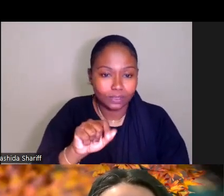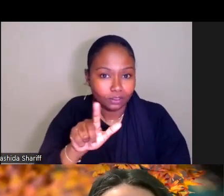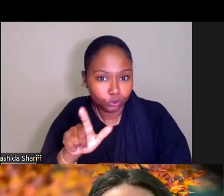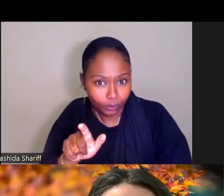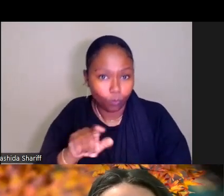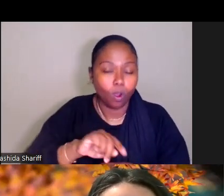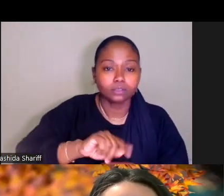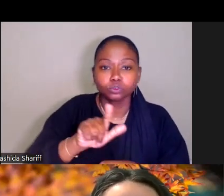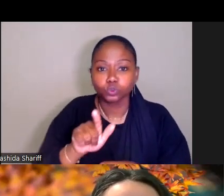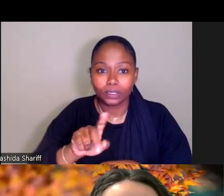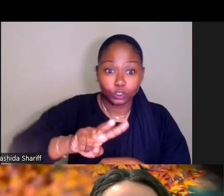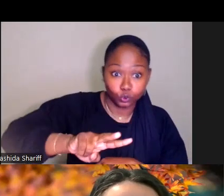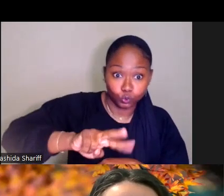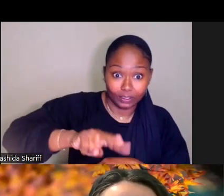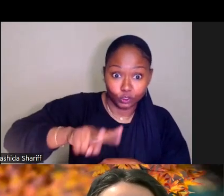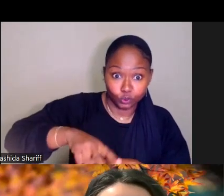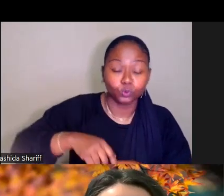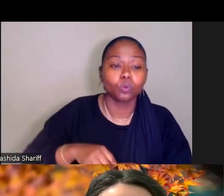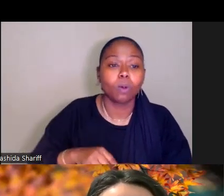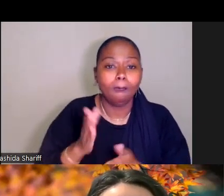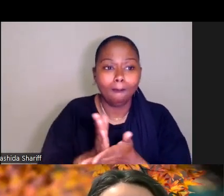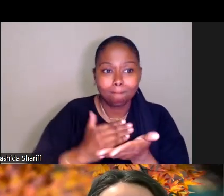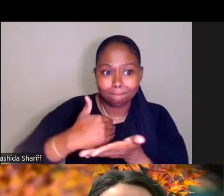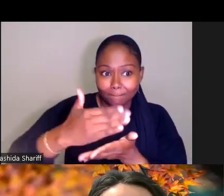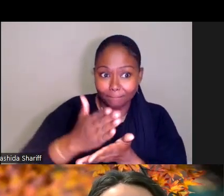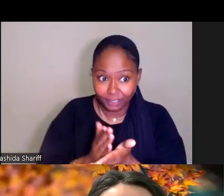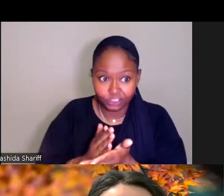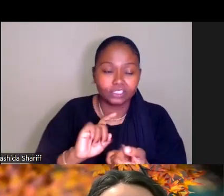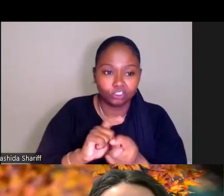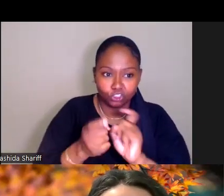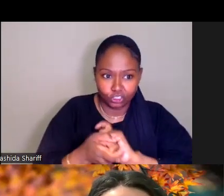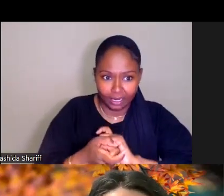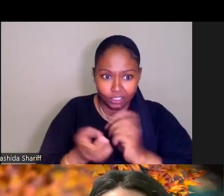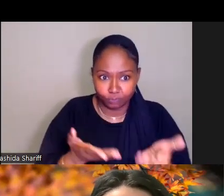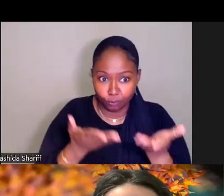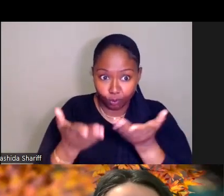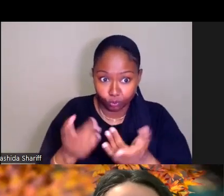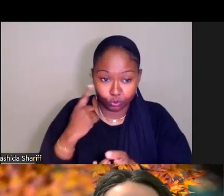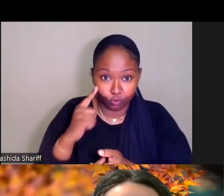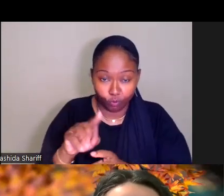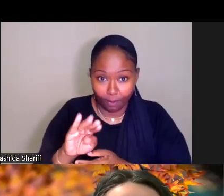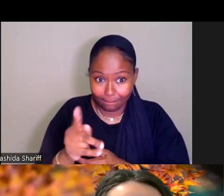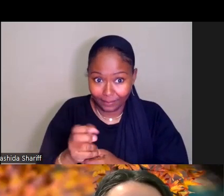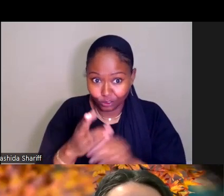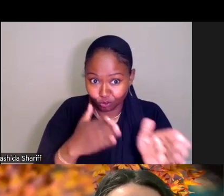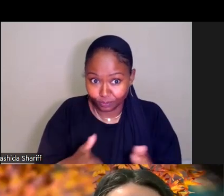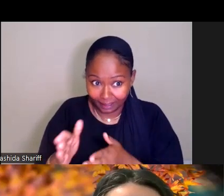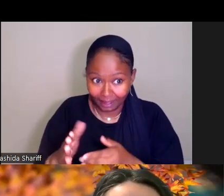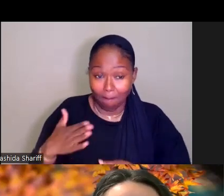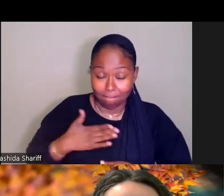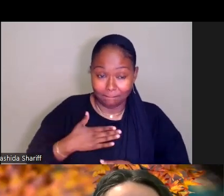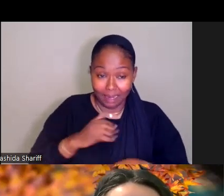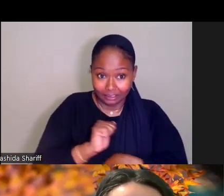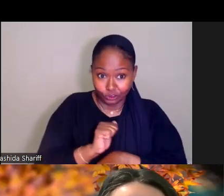2021-2022 budget change proposal for the Master Plan for Aging implementation. So again, my position was funded through a budget